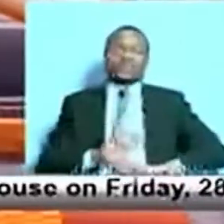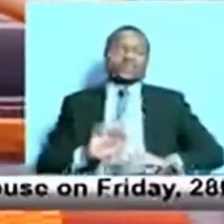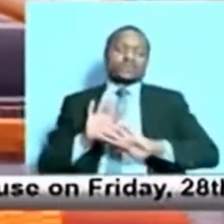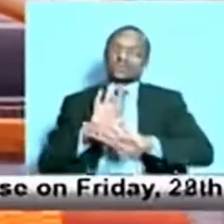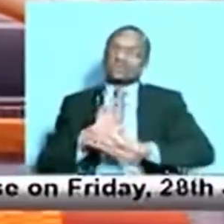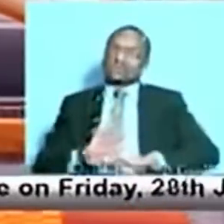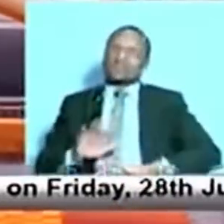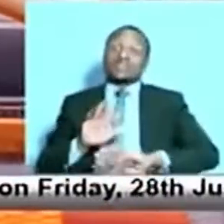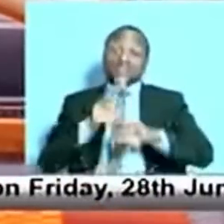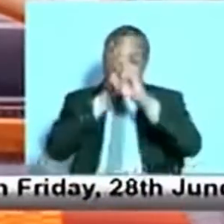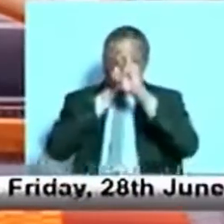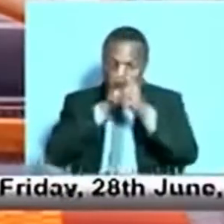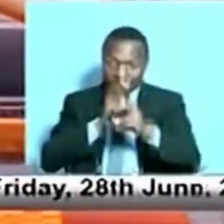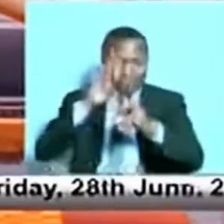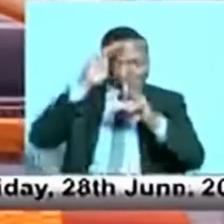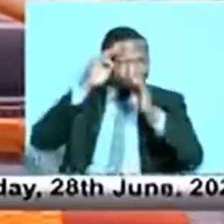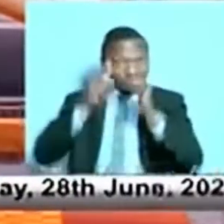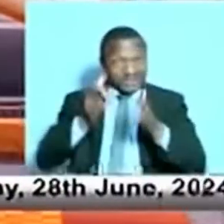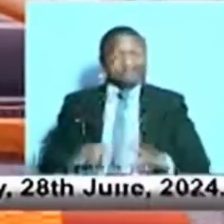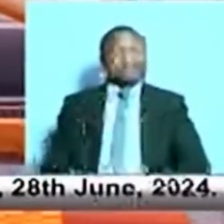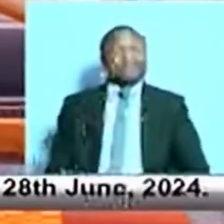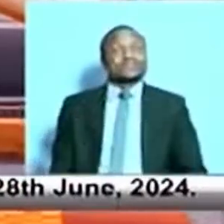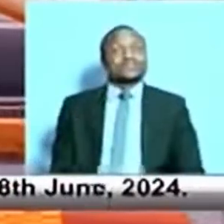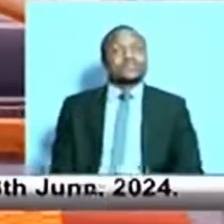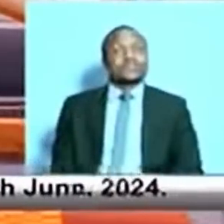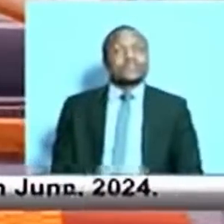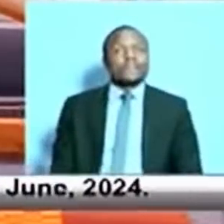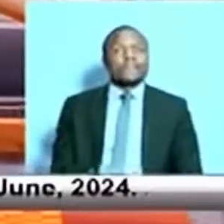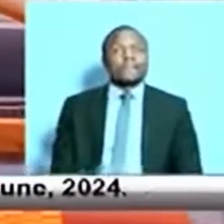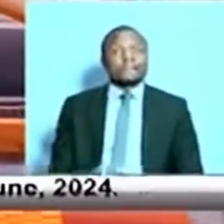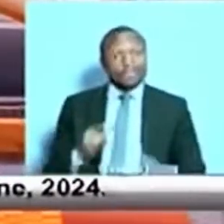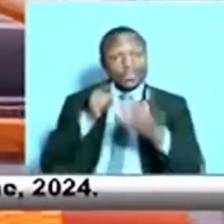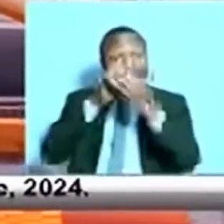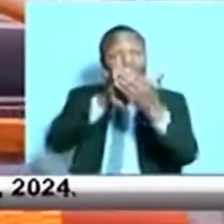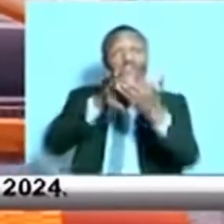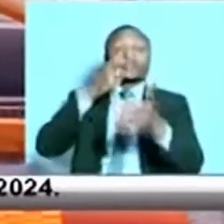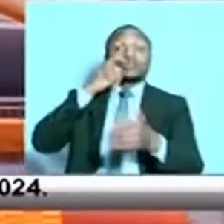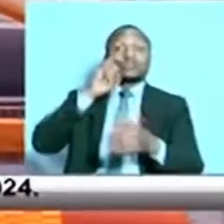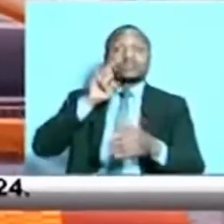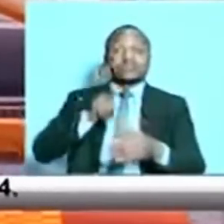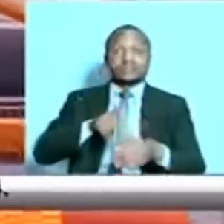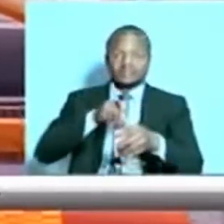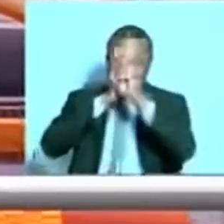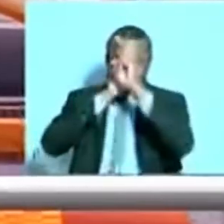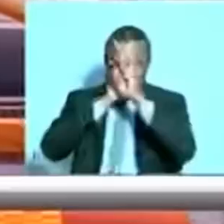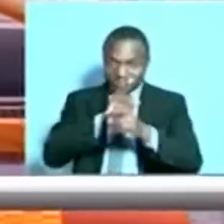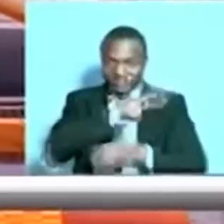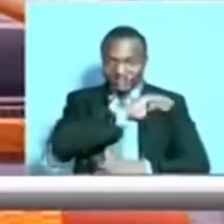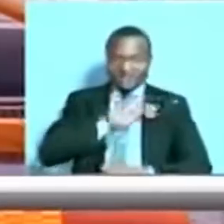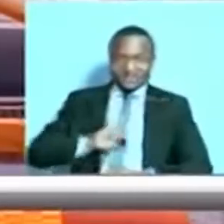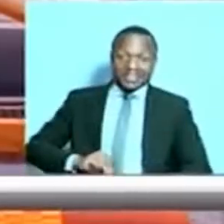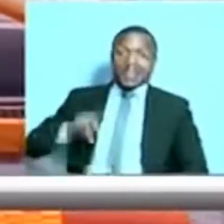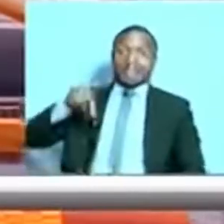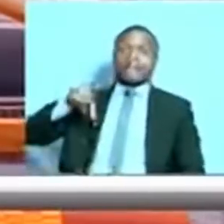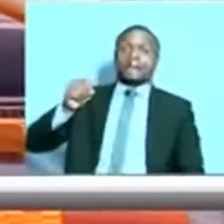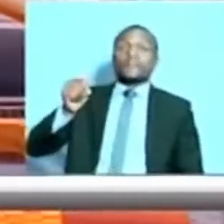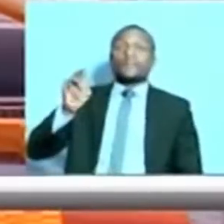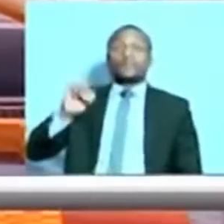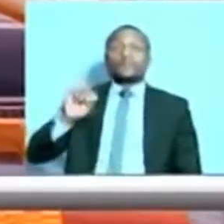Order, Honorable Minister. There is a point of order from the Honorable Member for